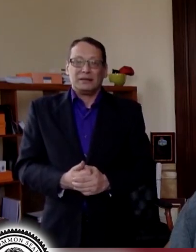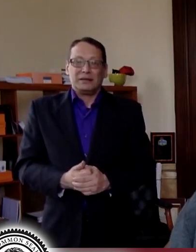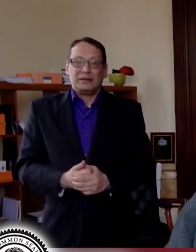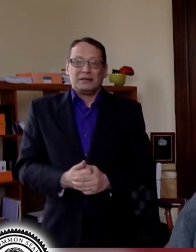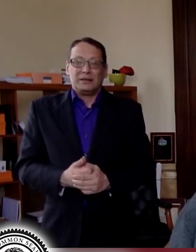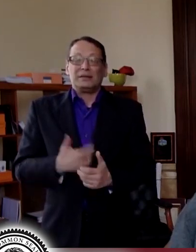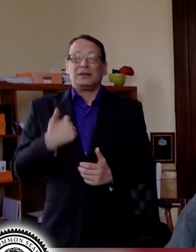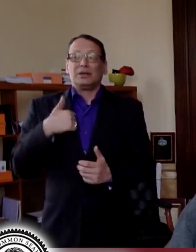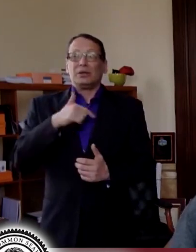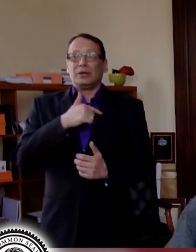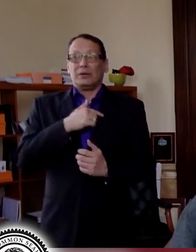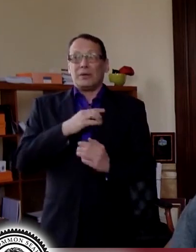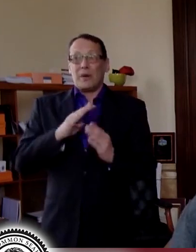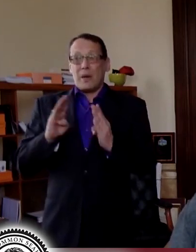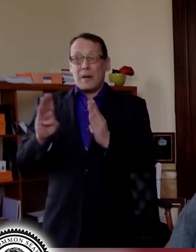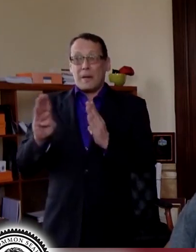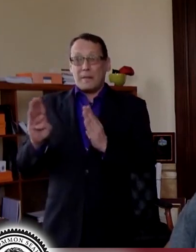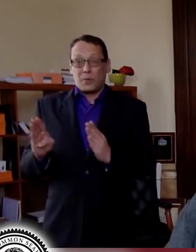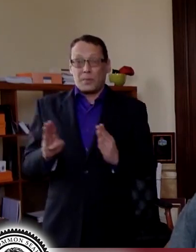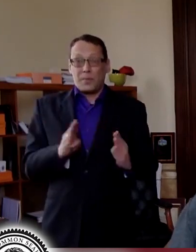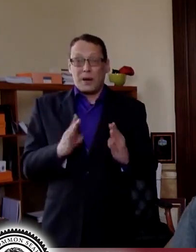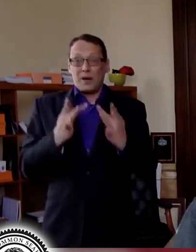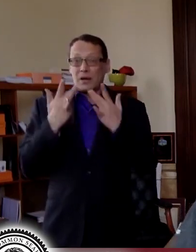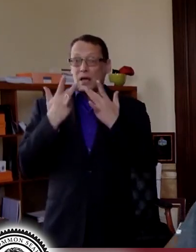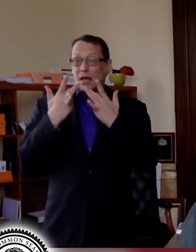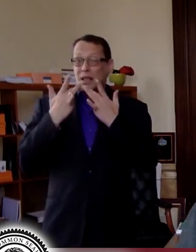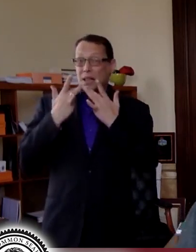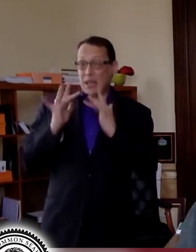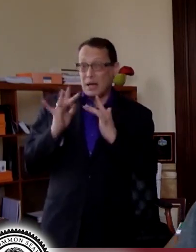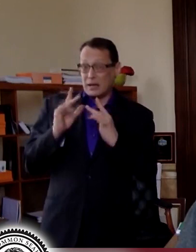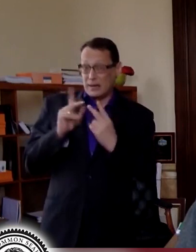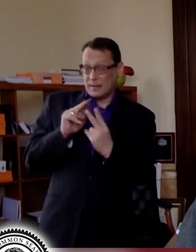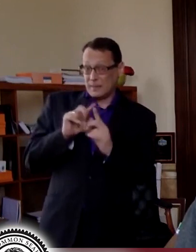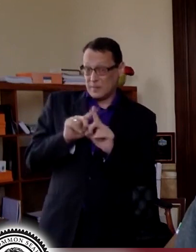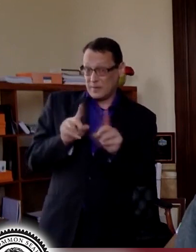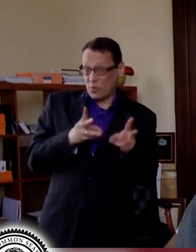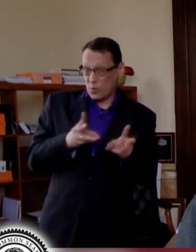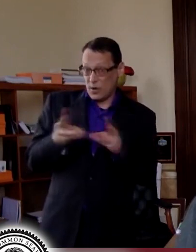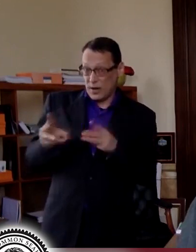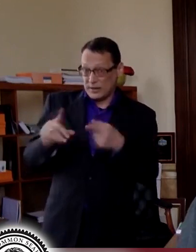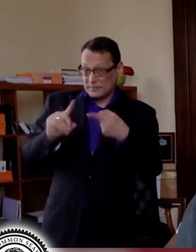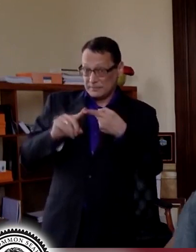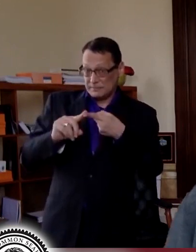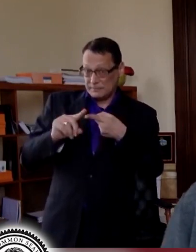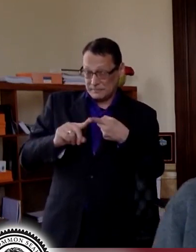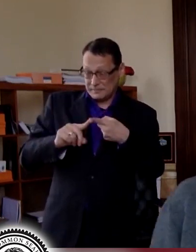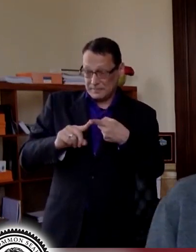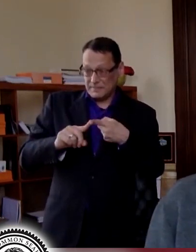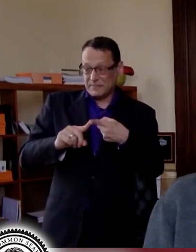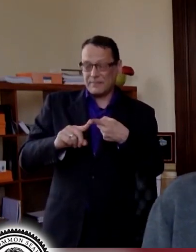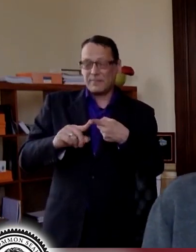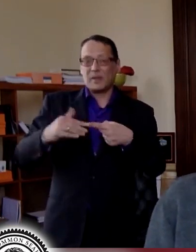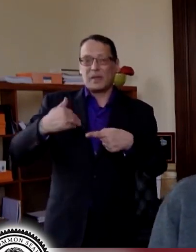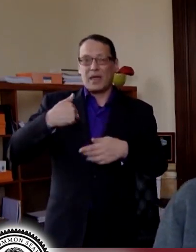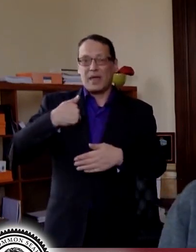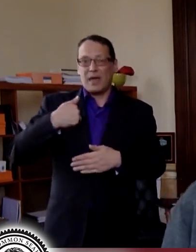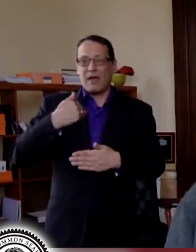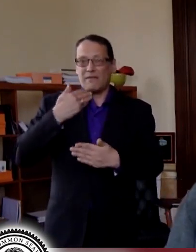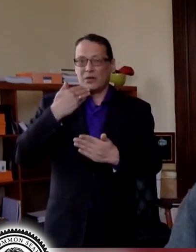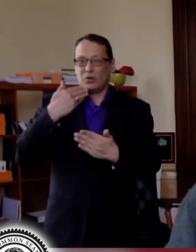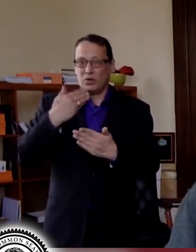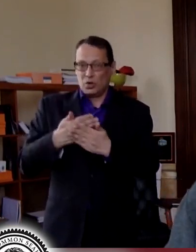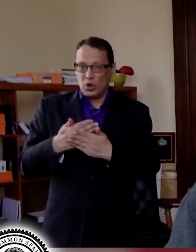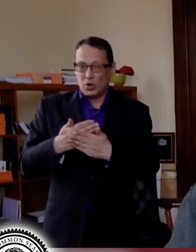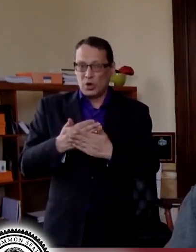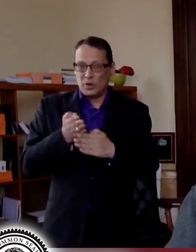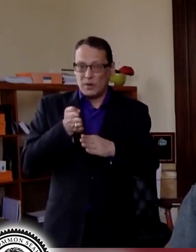We were prepared, maybe luckily prepared in a couple of ways. One, we have a really